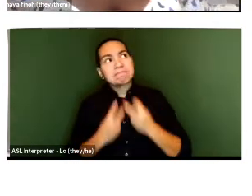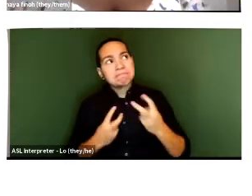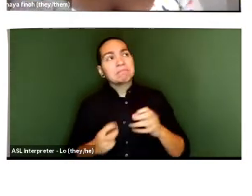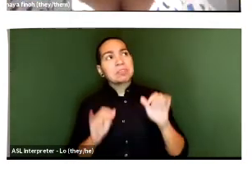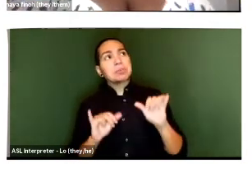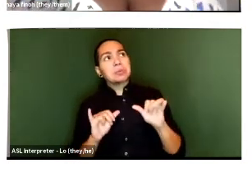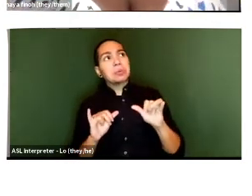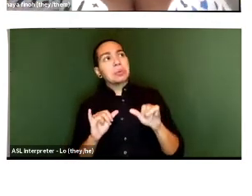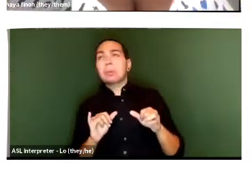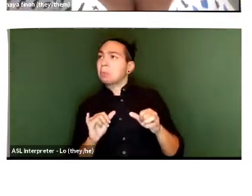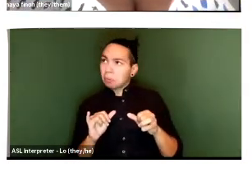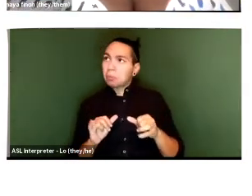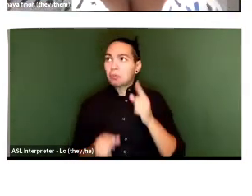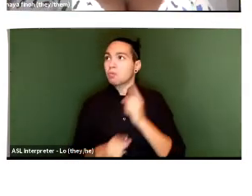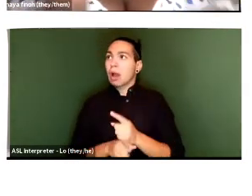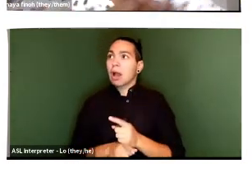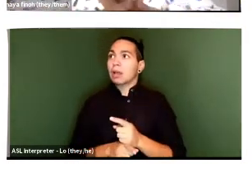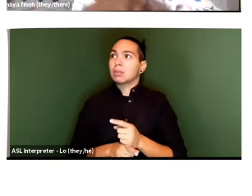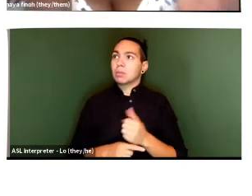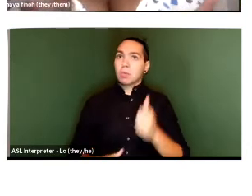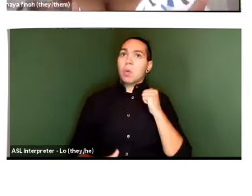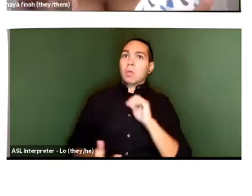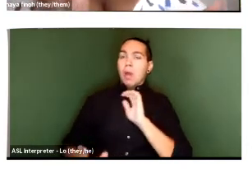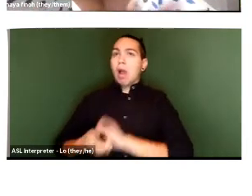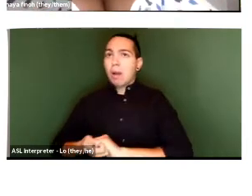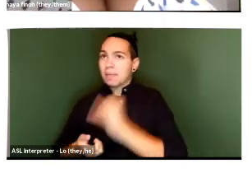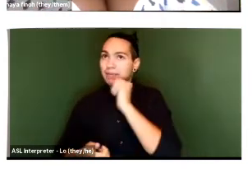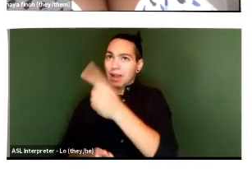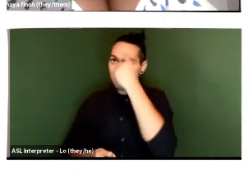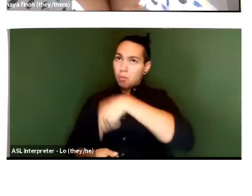up. And finally,